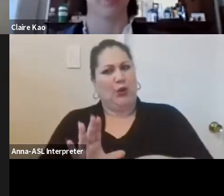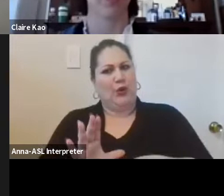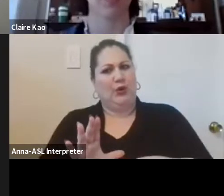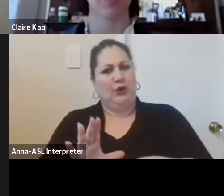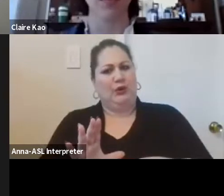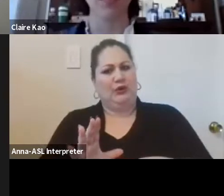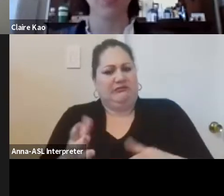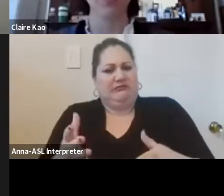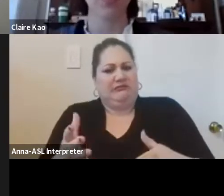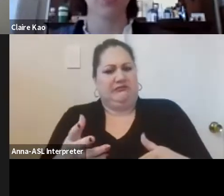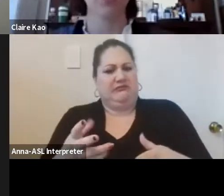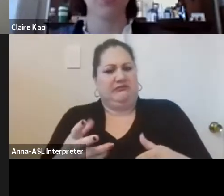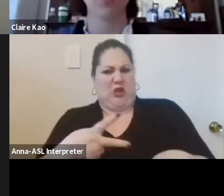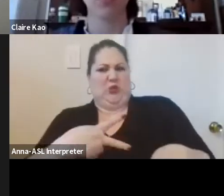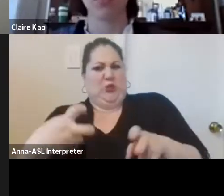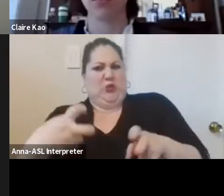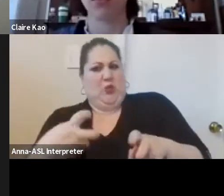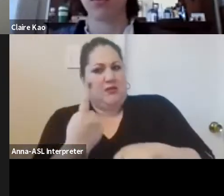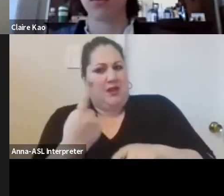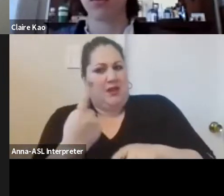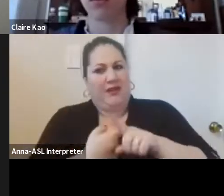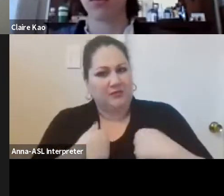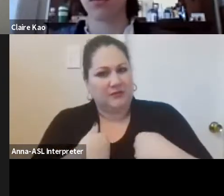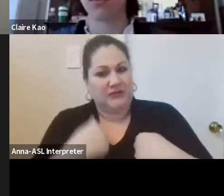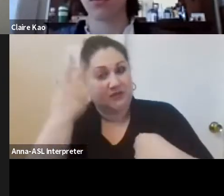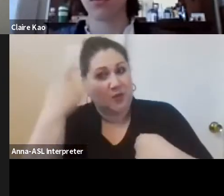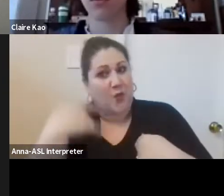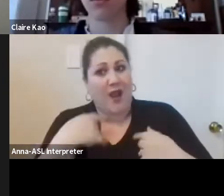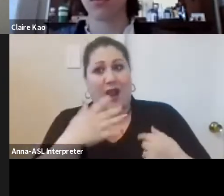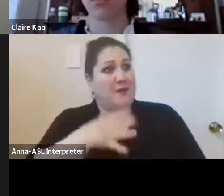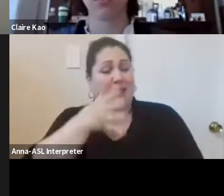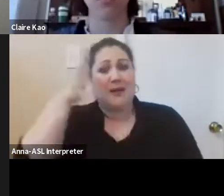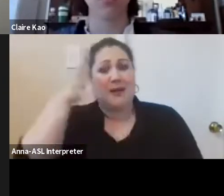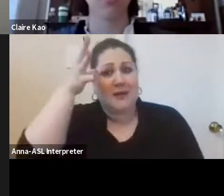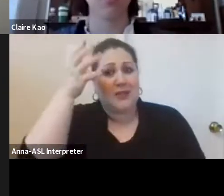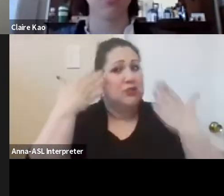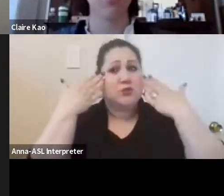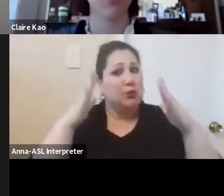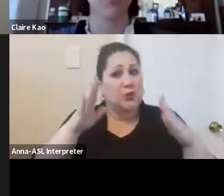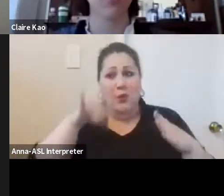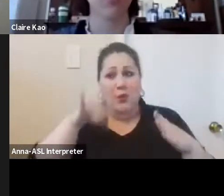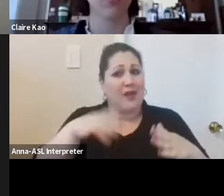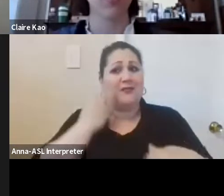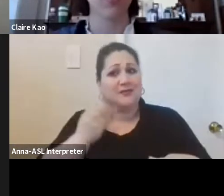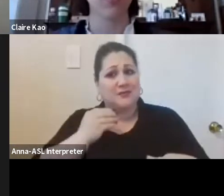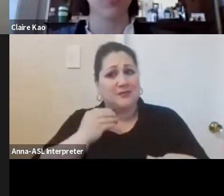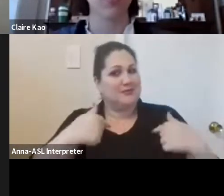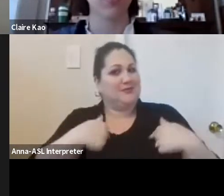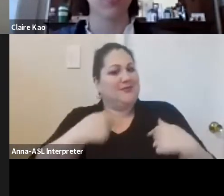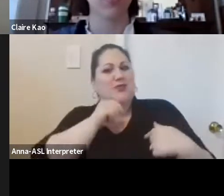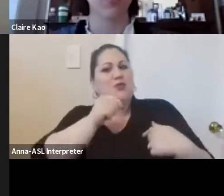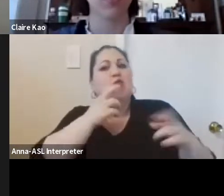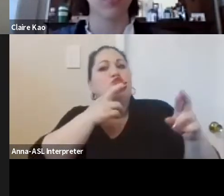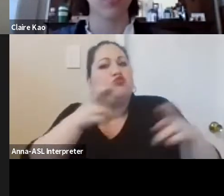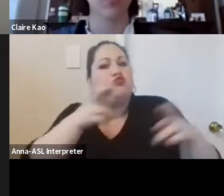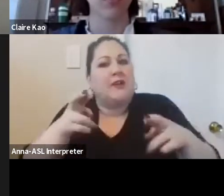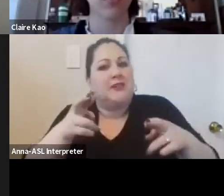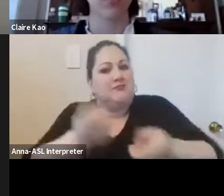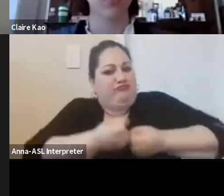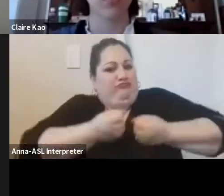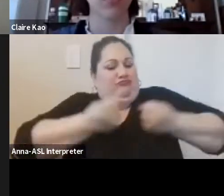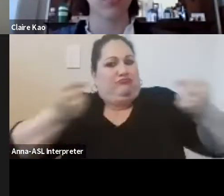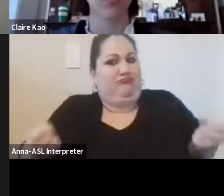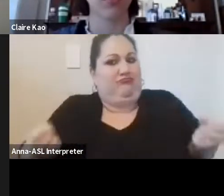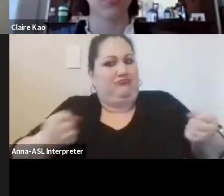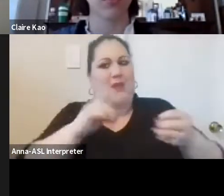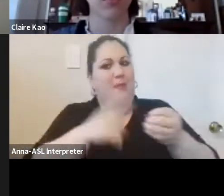details. And I was not ready to share those details because I was still healing at the time. And so I felt betrayed. And right then and there, I